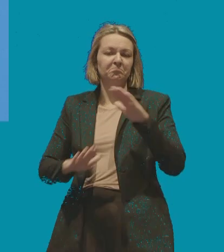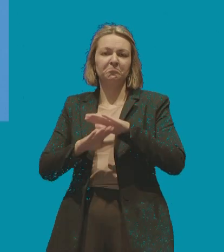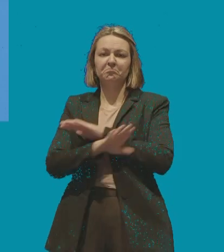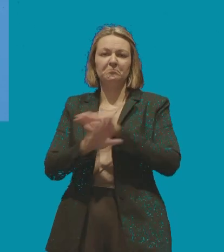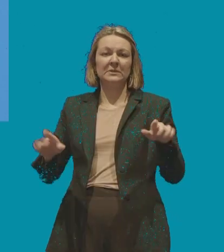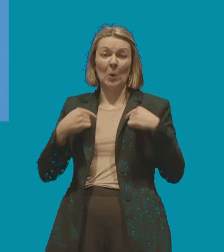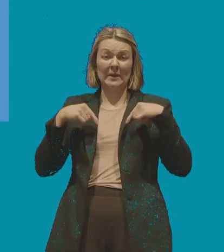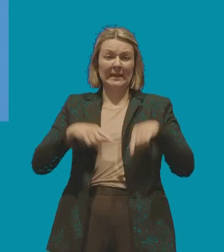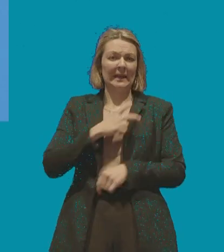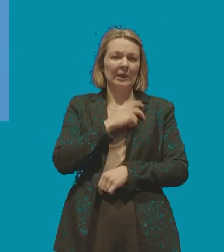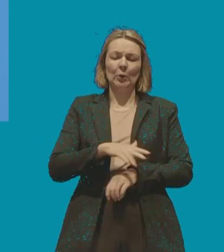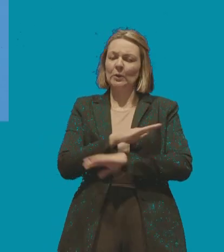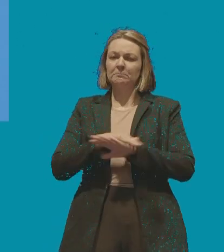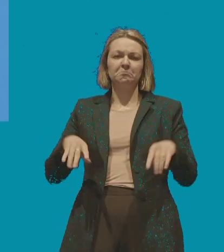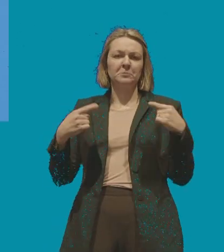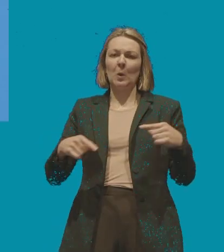either.